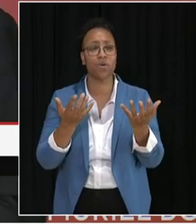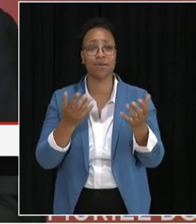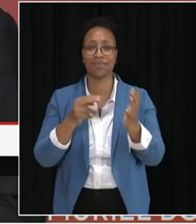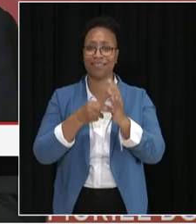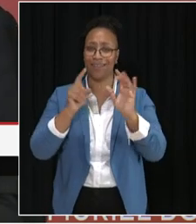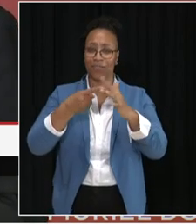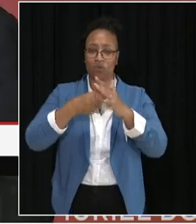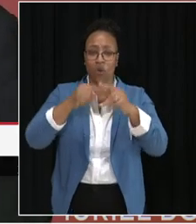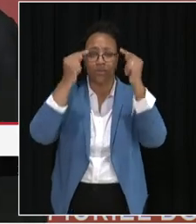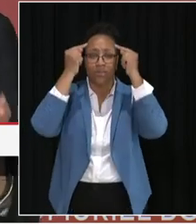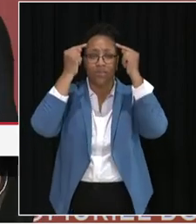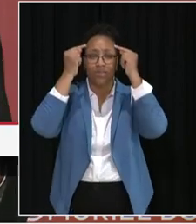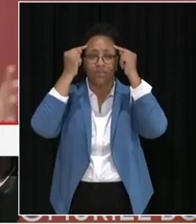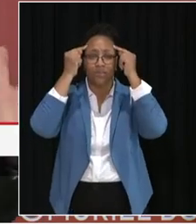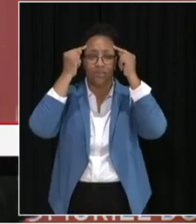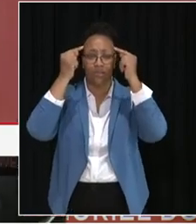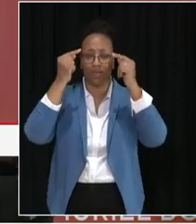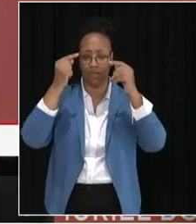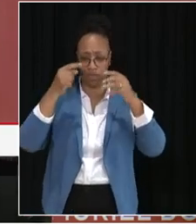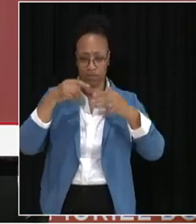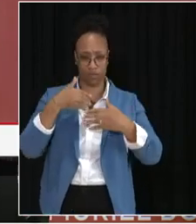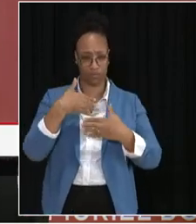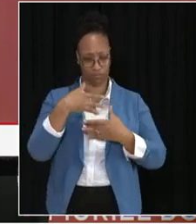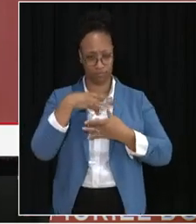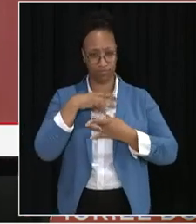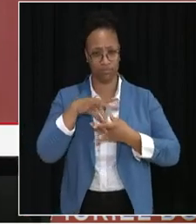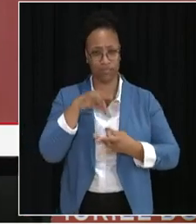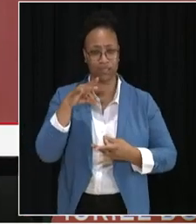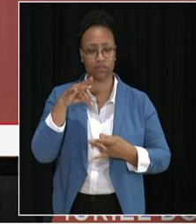puberty have the least prestige.